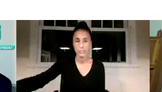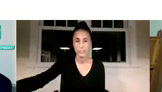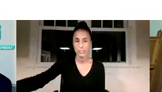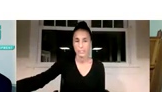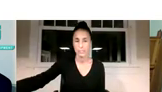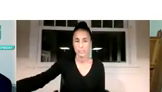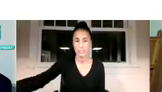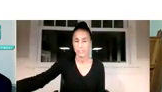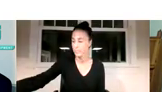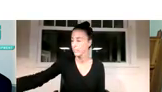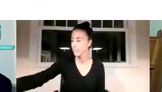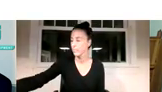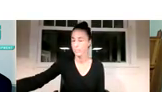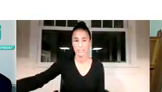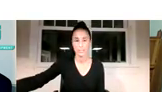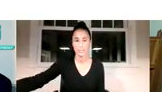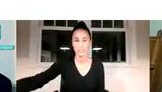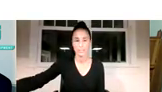right.